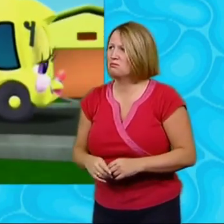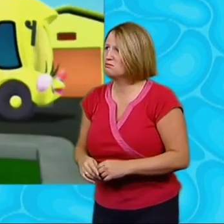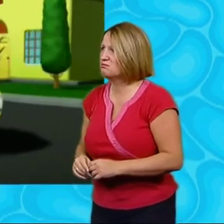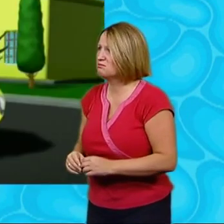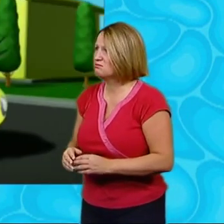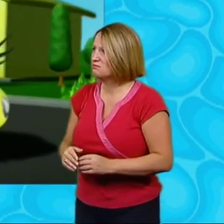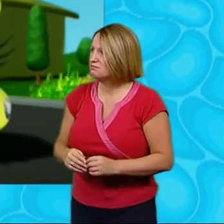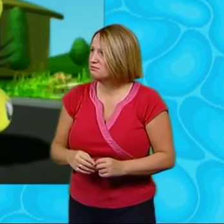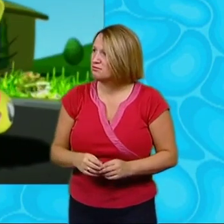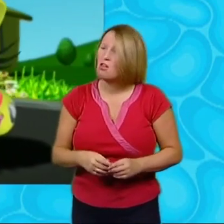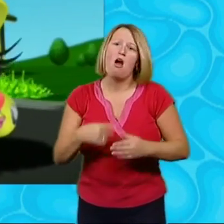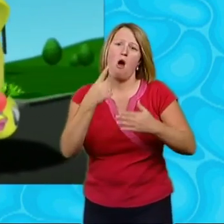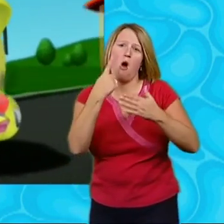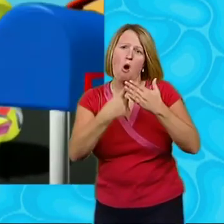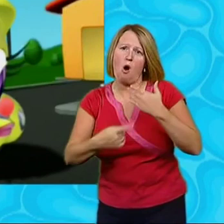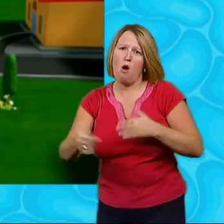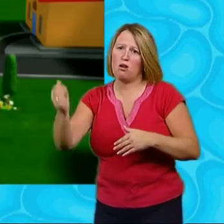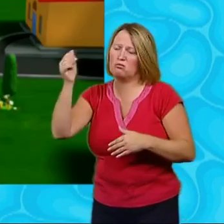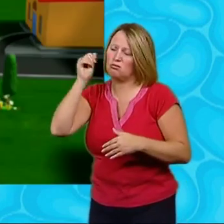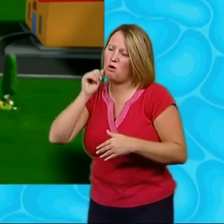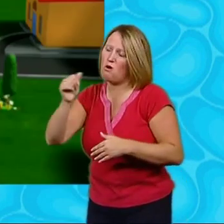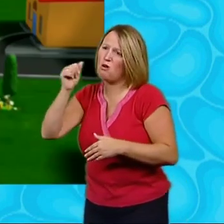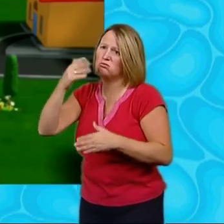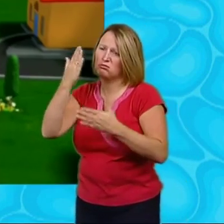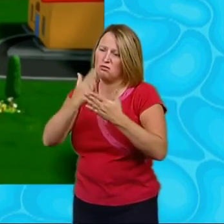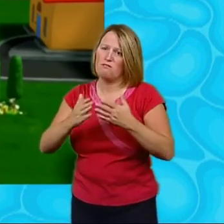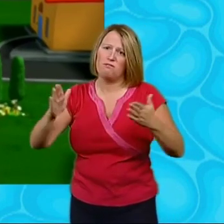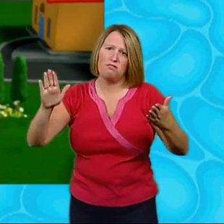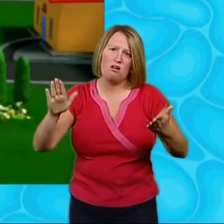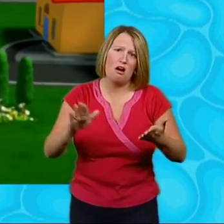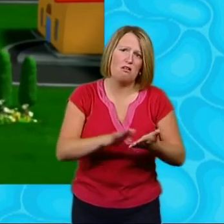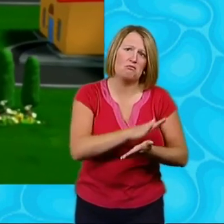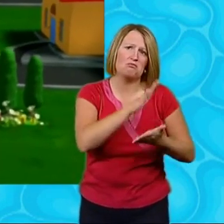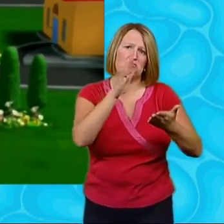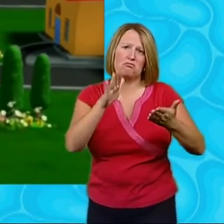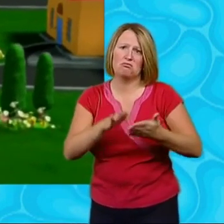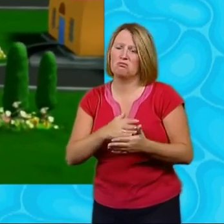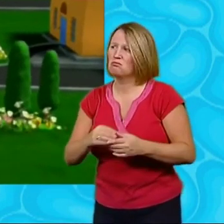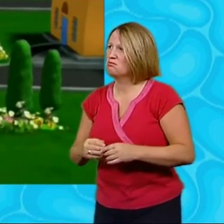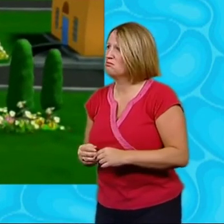know it's only in fun.